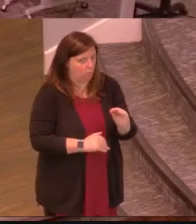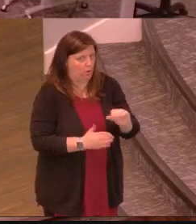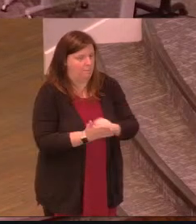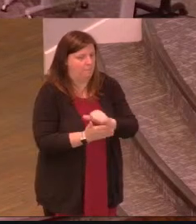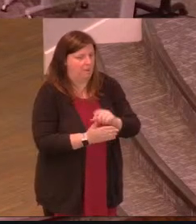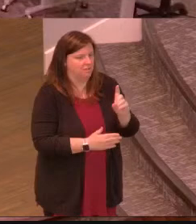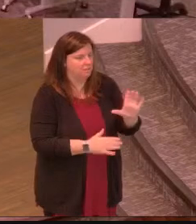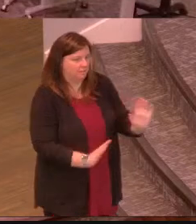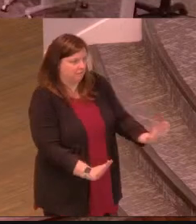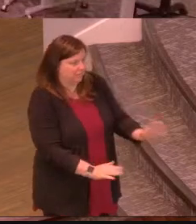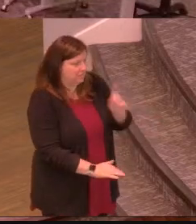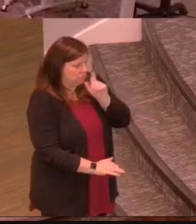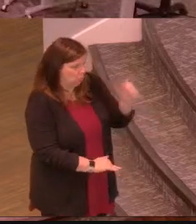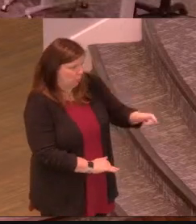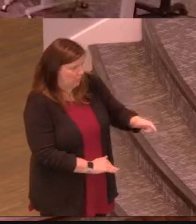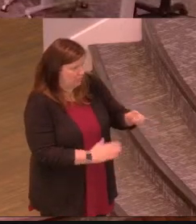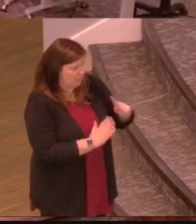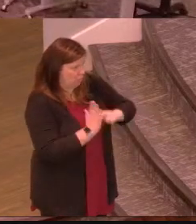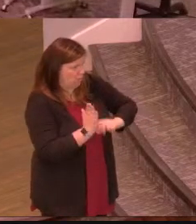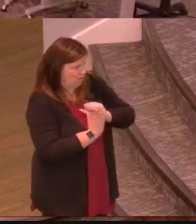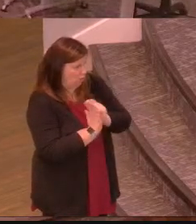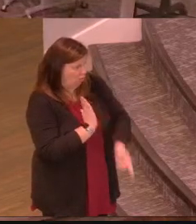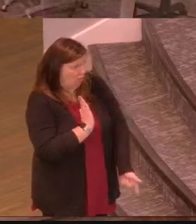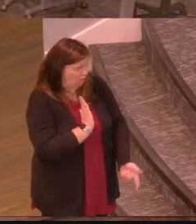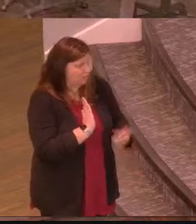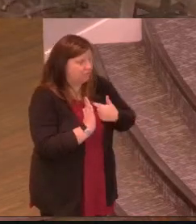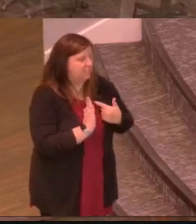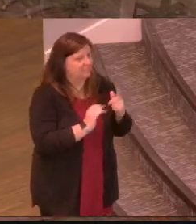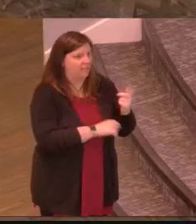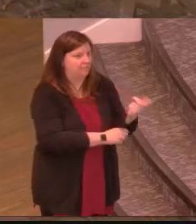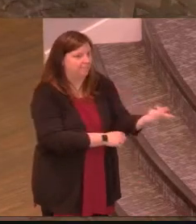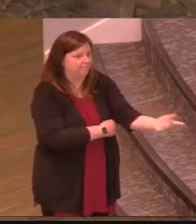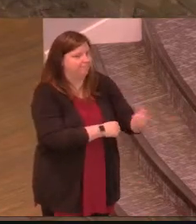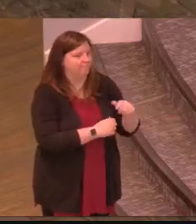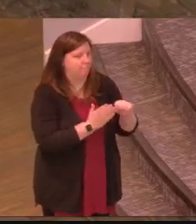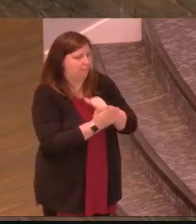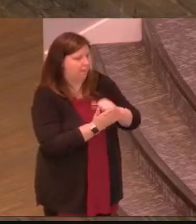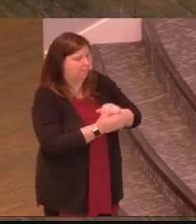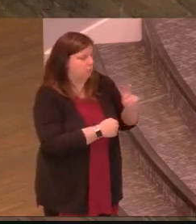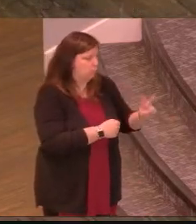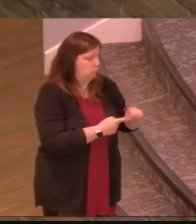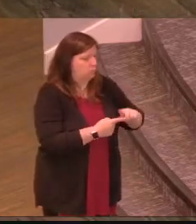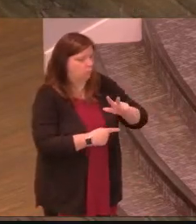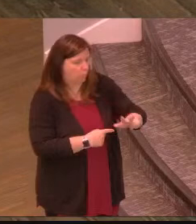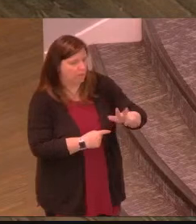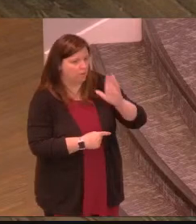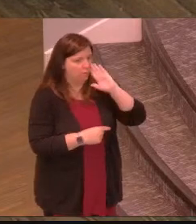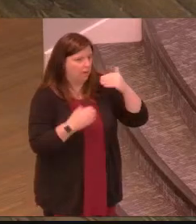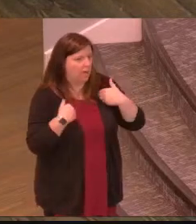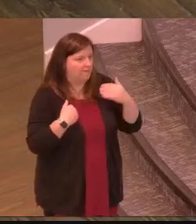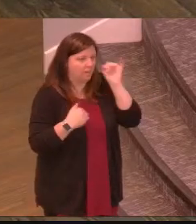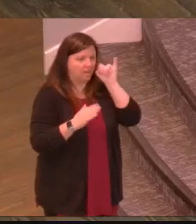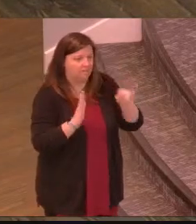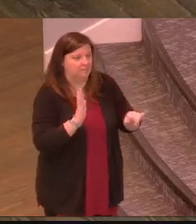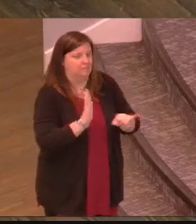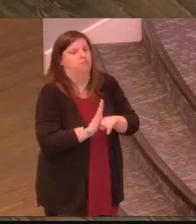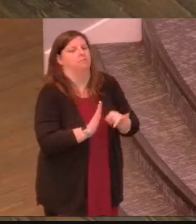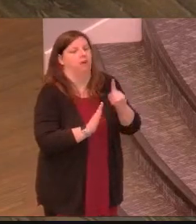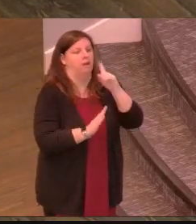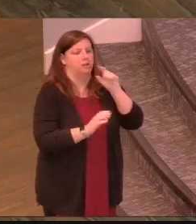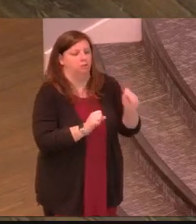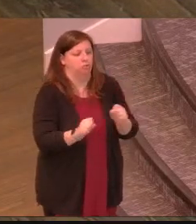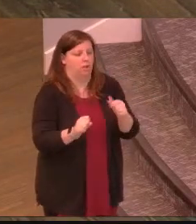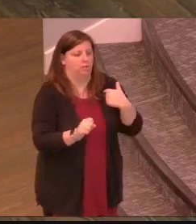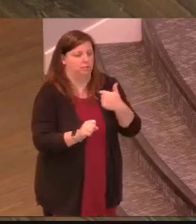first page, I think it's 2 through 3, would have the 4 identified strategies for the next 6 months. Okay.